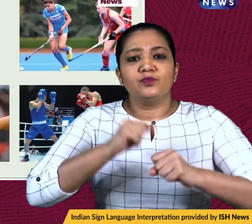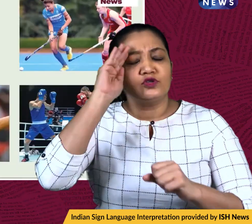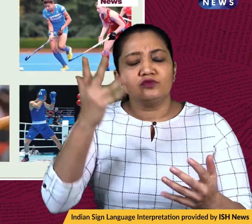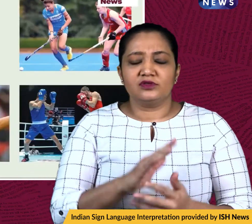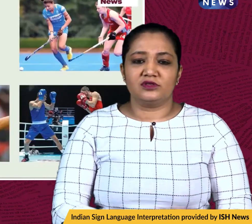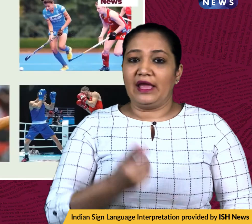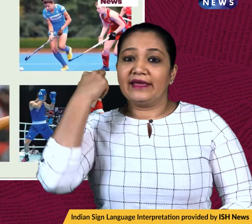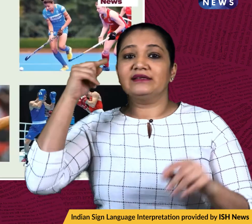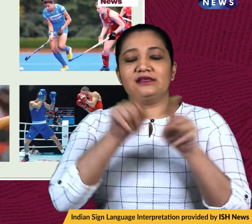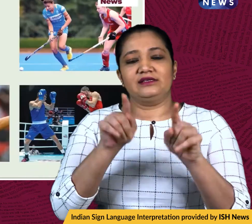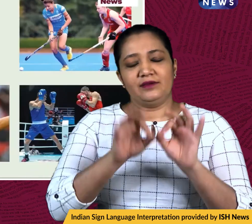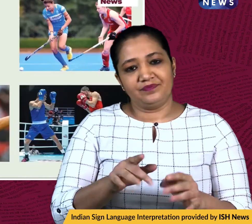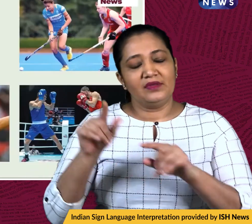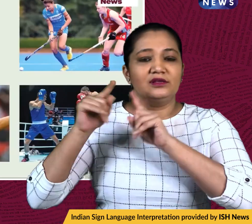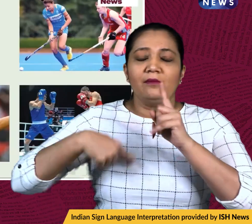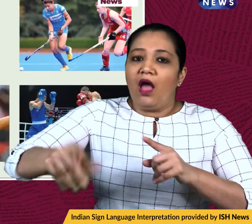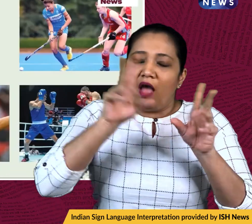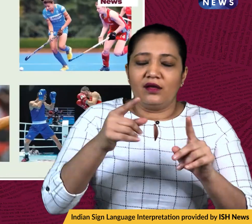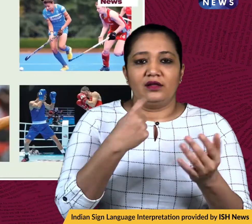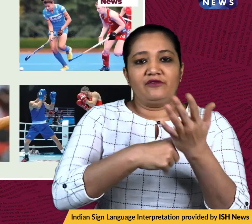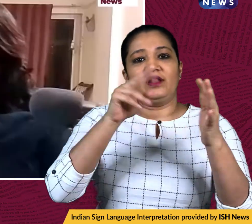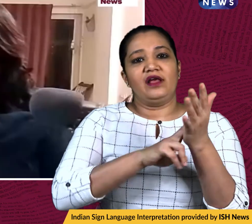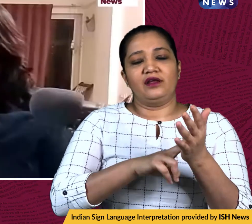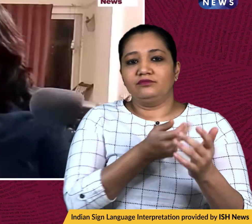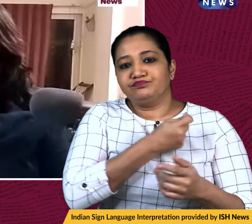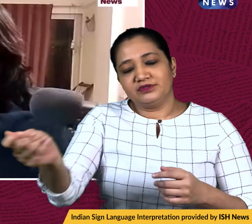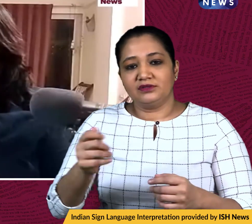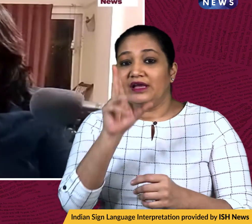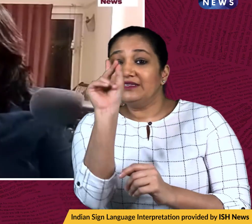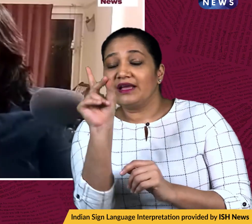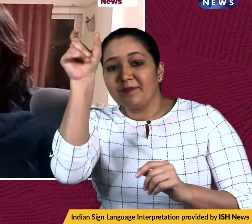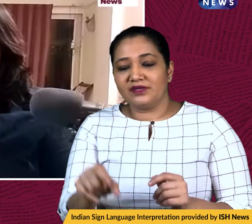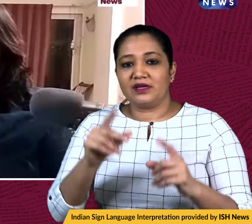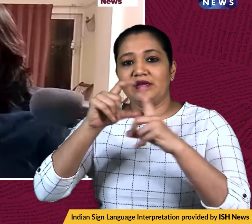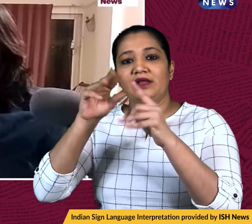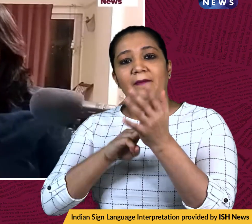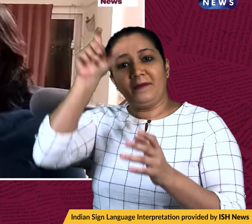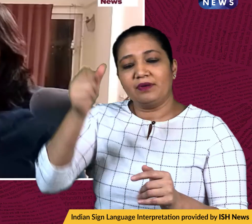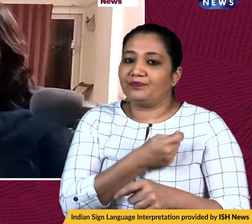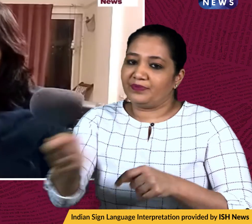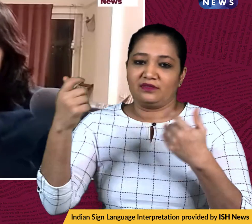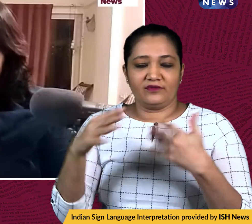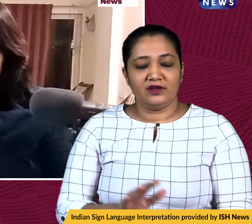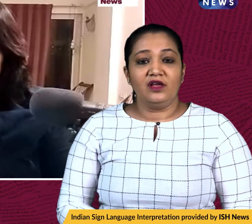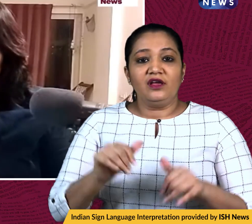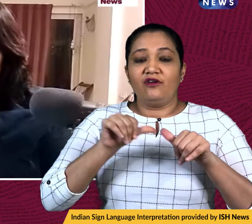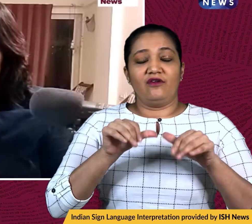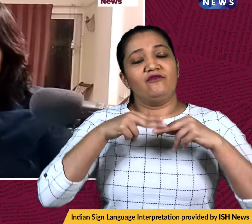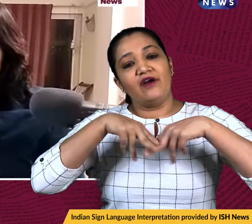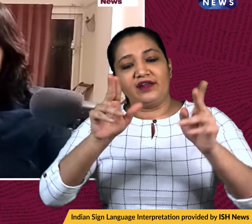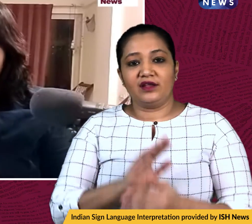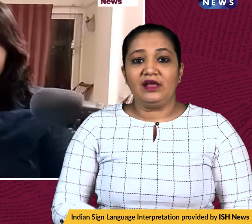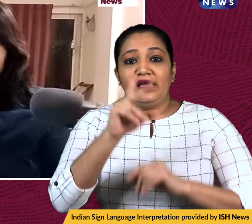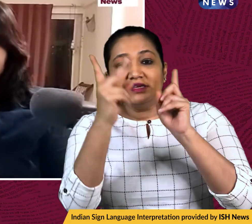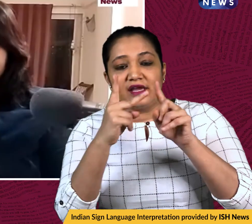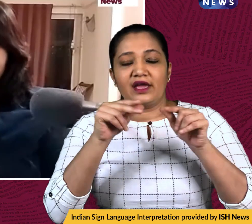that was headlines yesterday all over. Rafael Nadal has defeated world number 2 Daniel Medvedev in the final to win